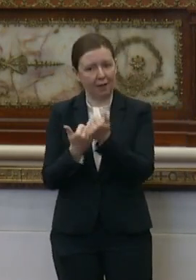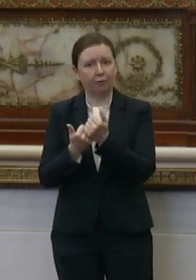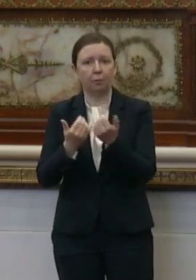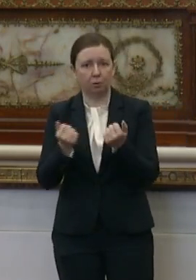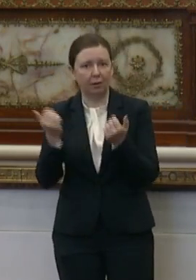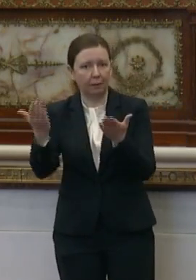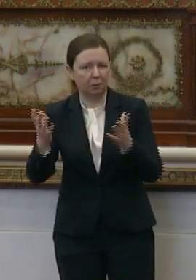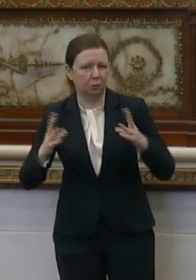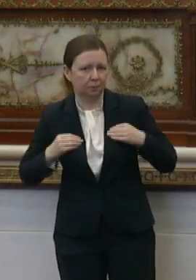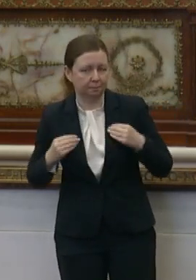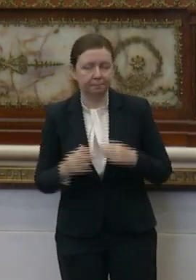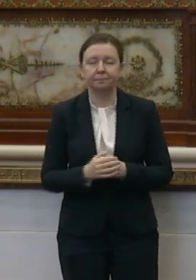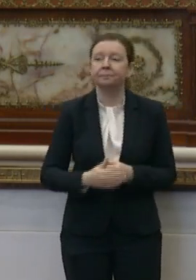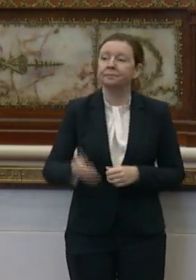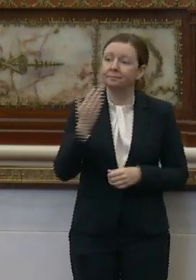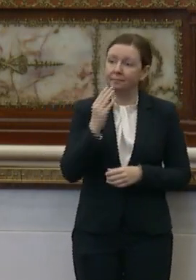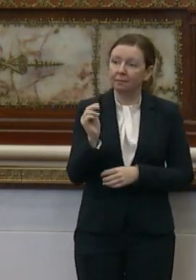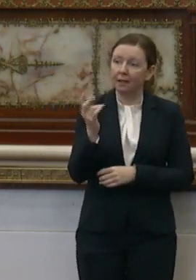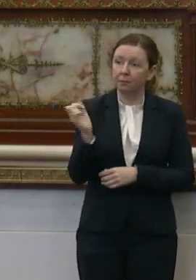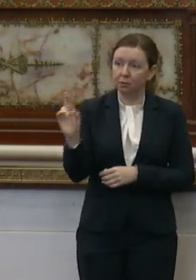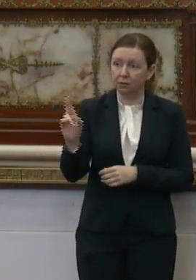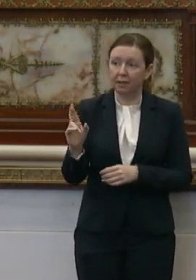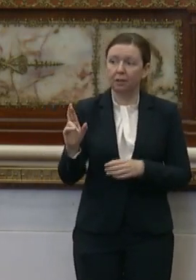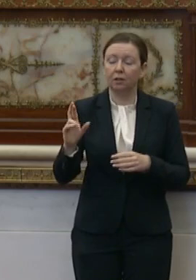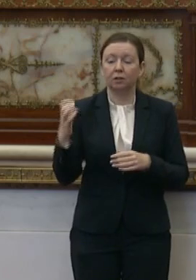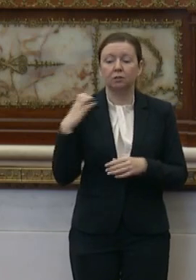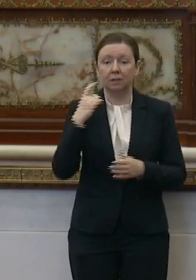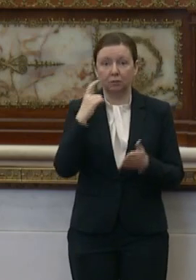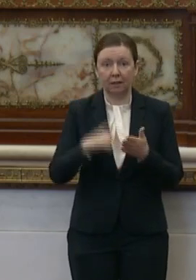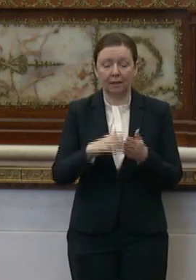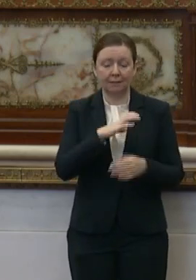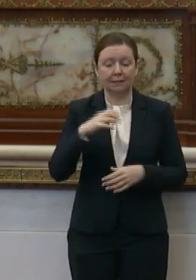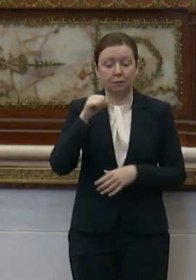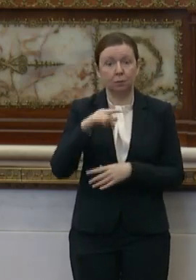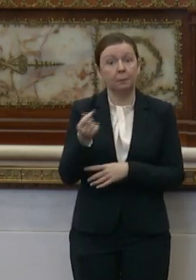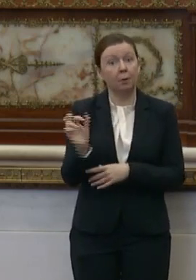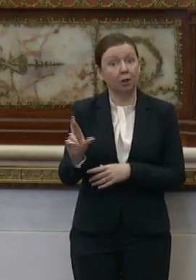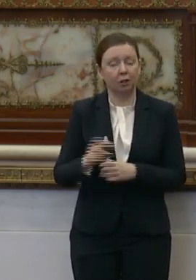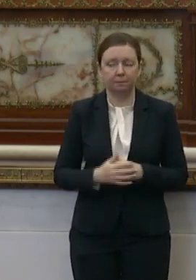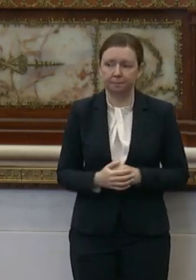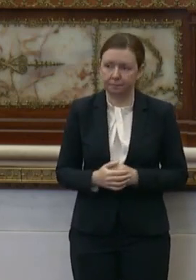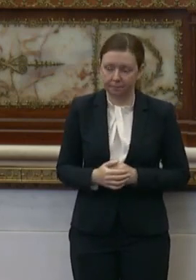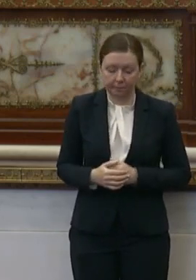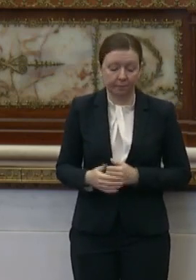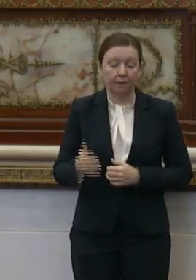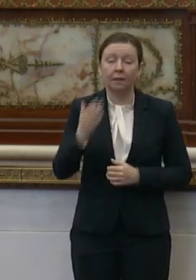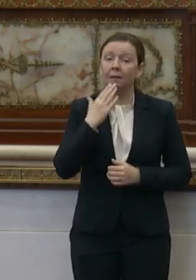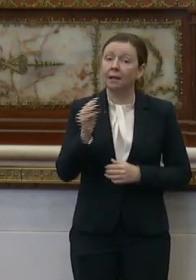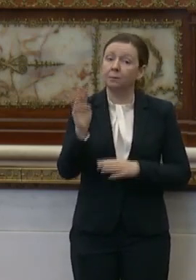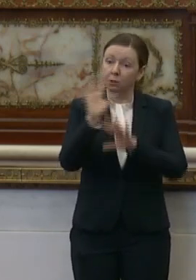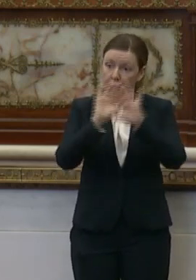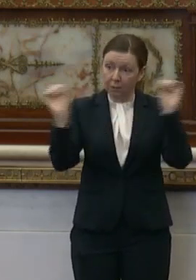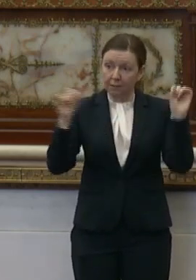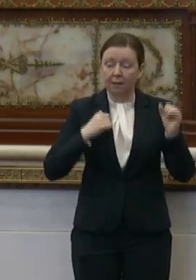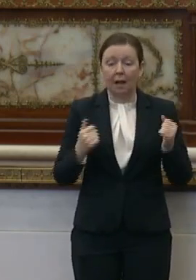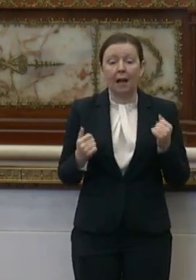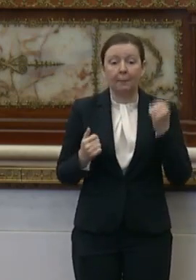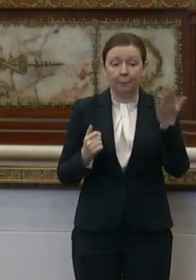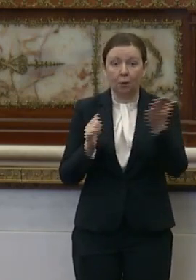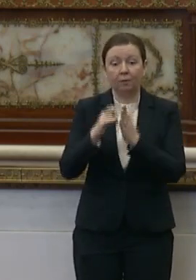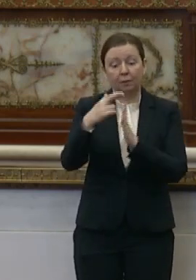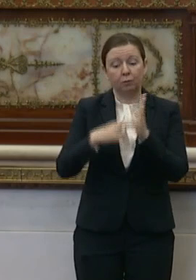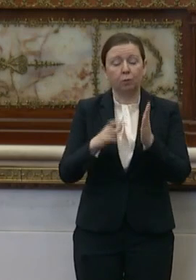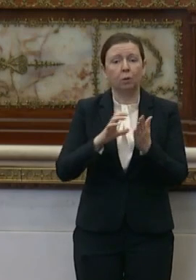recommendation. Thank you, Mr. Decker. The chair again recognizes Councilwoman Parker. Thank you, Mr. President. I move that the